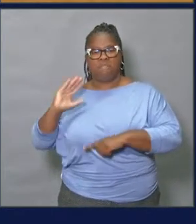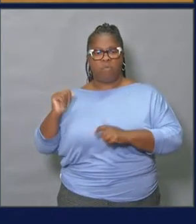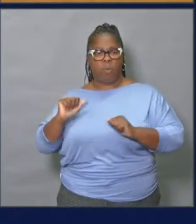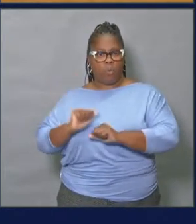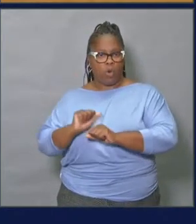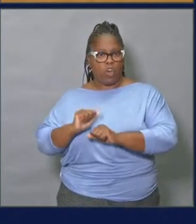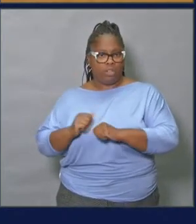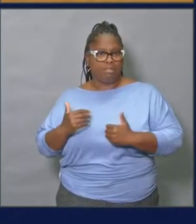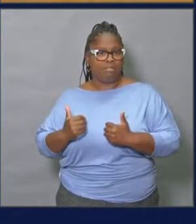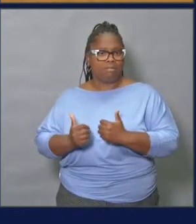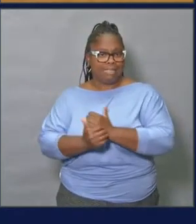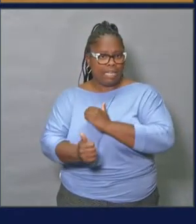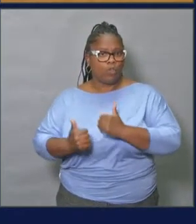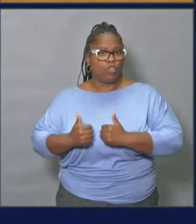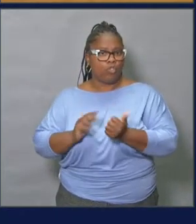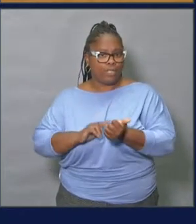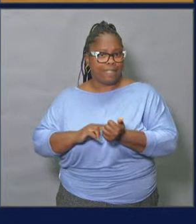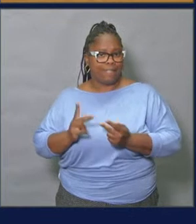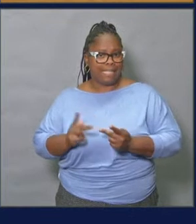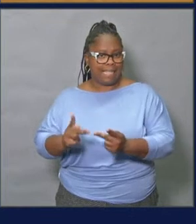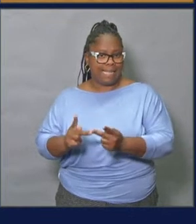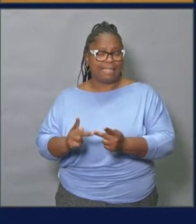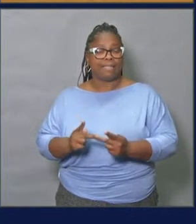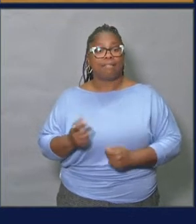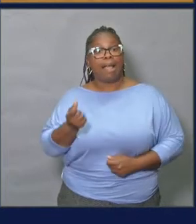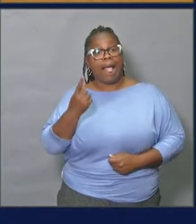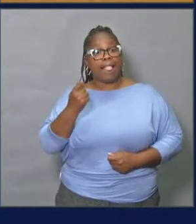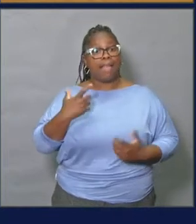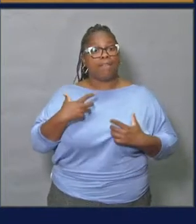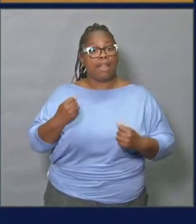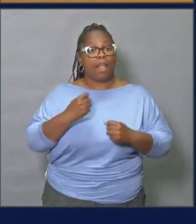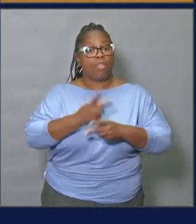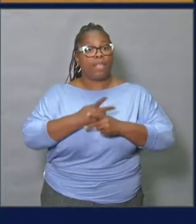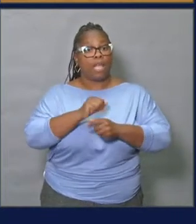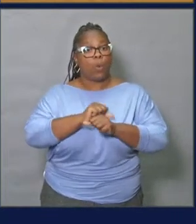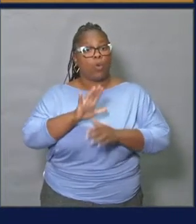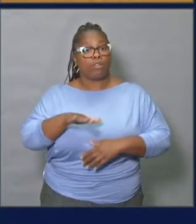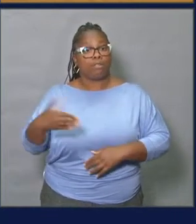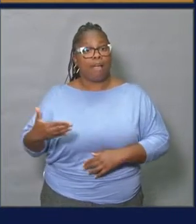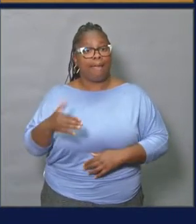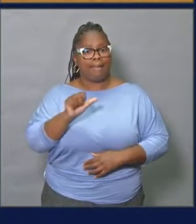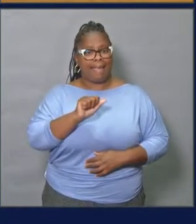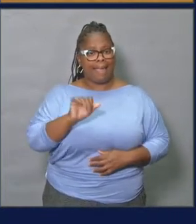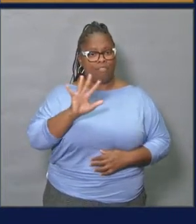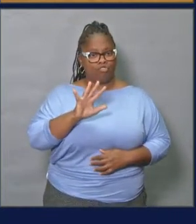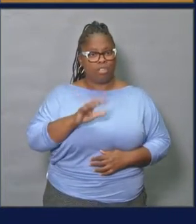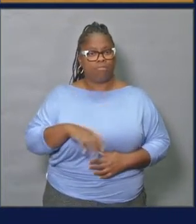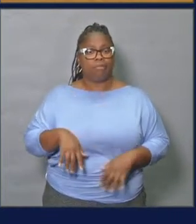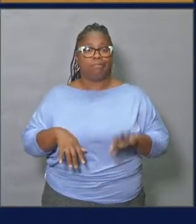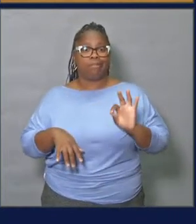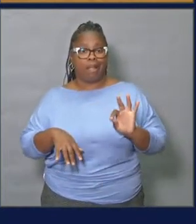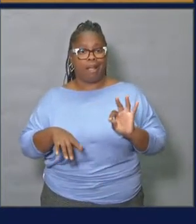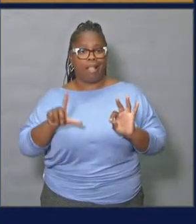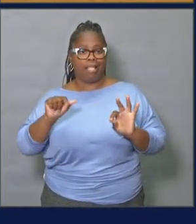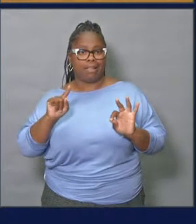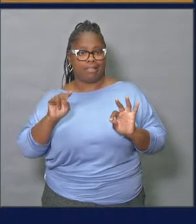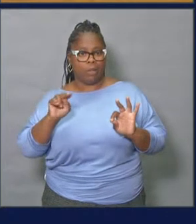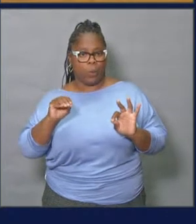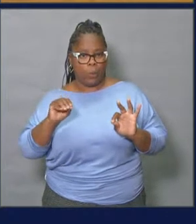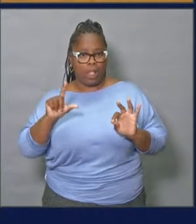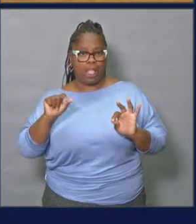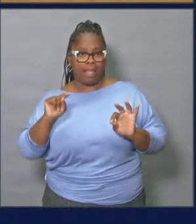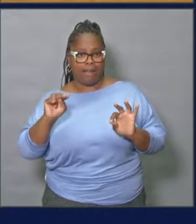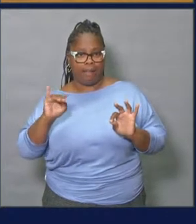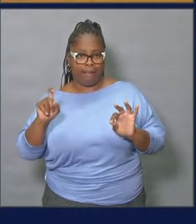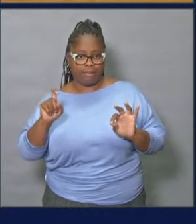in skilled nursing facilities. 11 of the healthcare workers who died were Asian, 9 were Latino Latinx, 1